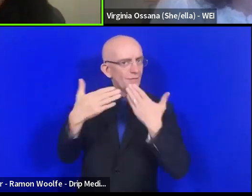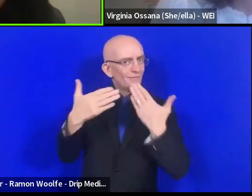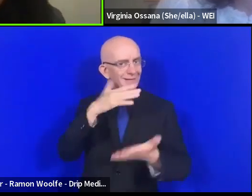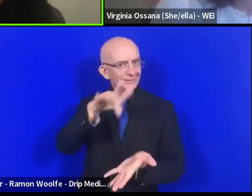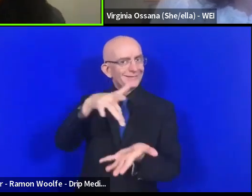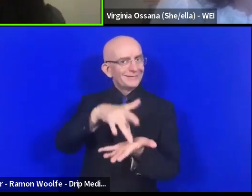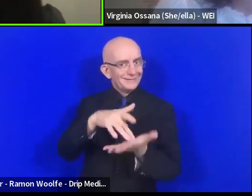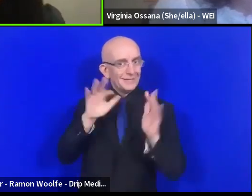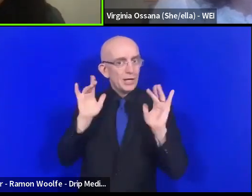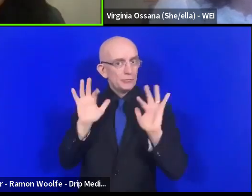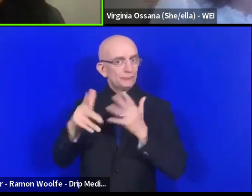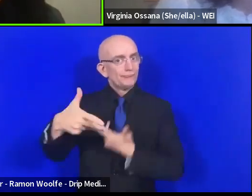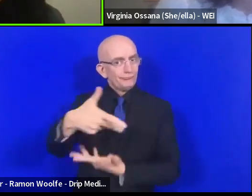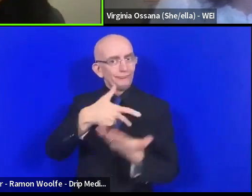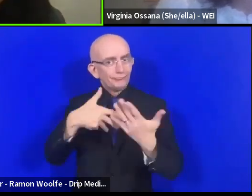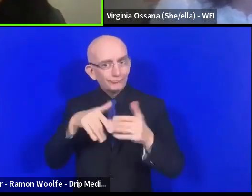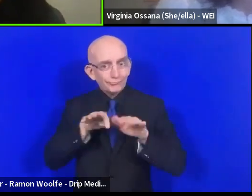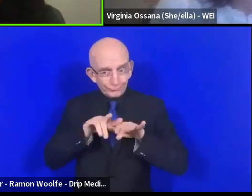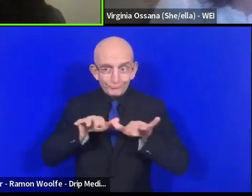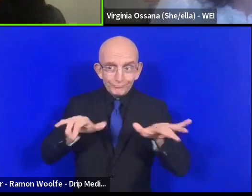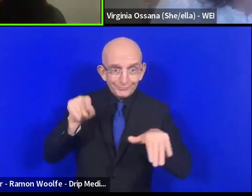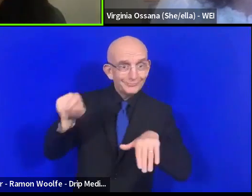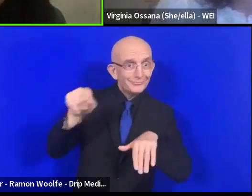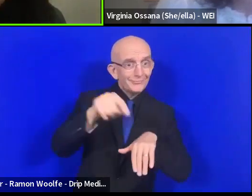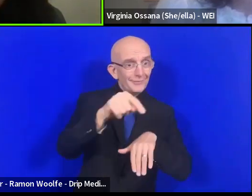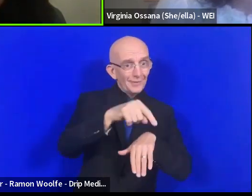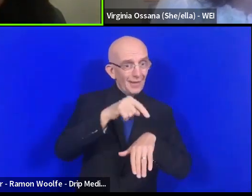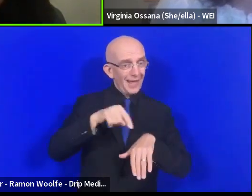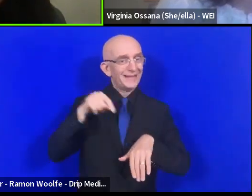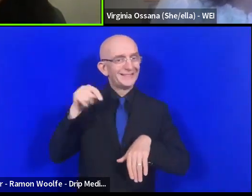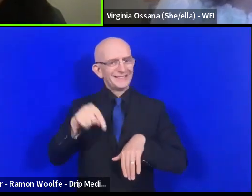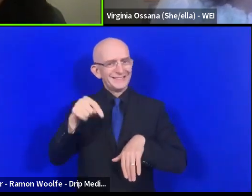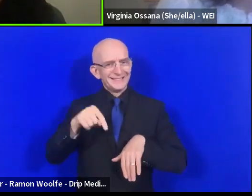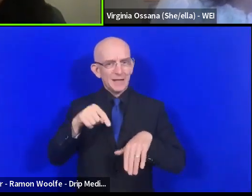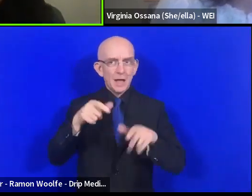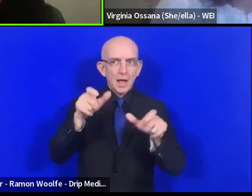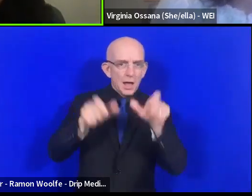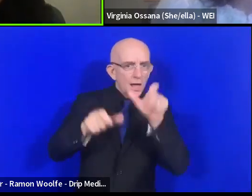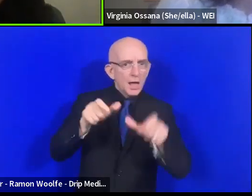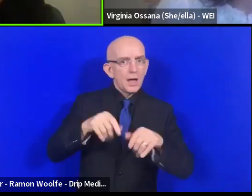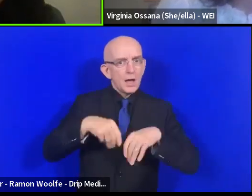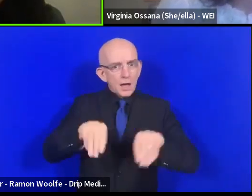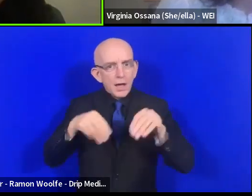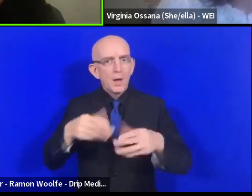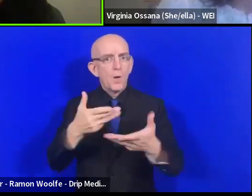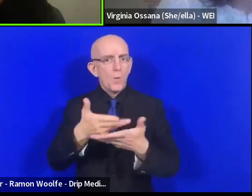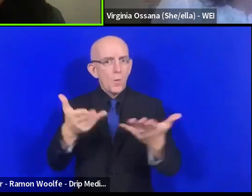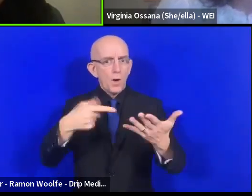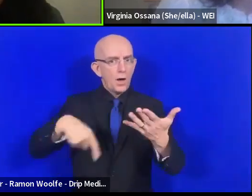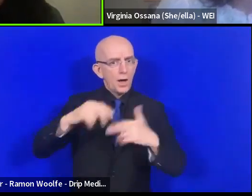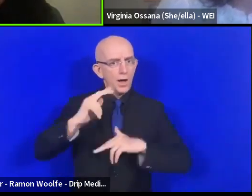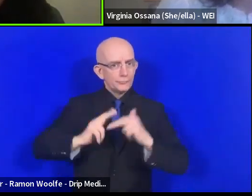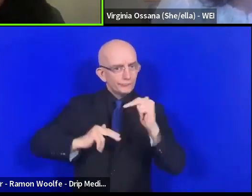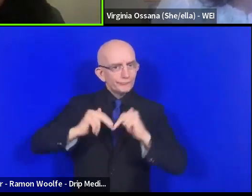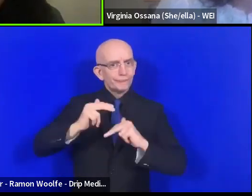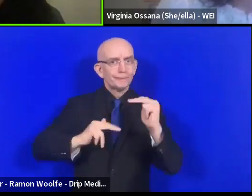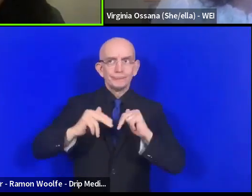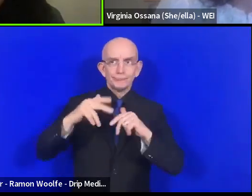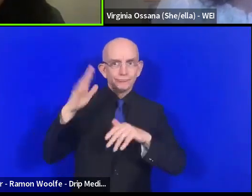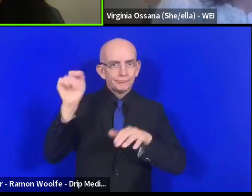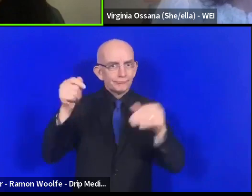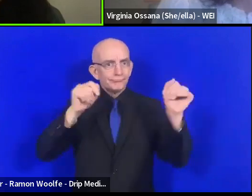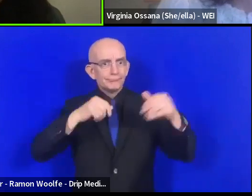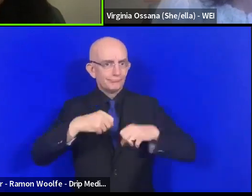vendors that helped build the exhibition space, et cetera. They all said that they learned so much about accessibility and had never worked with